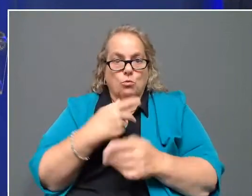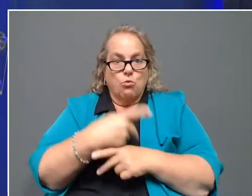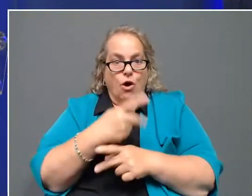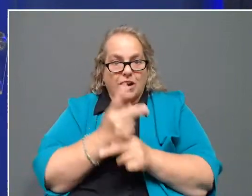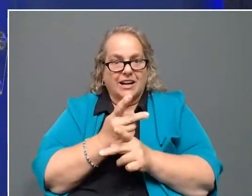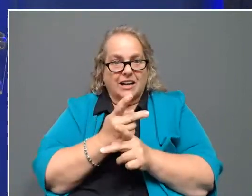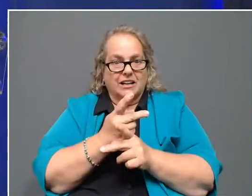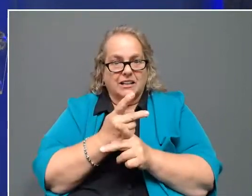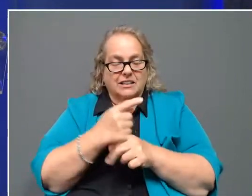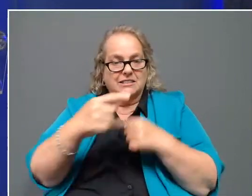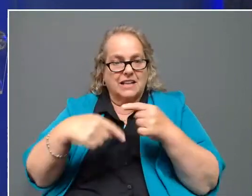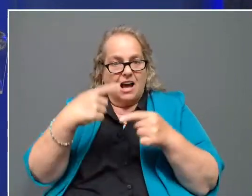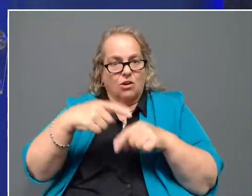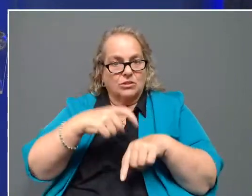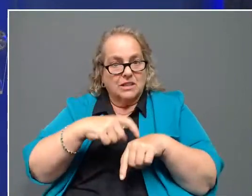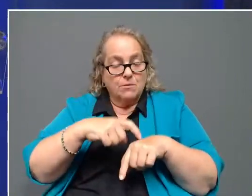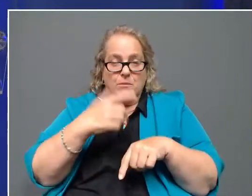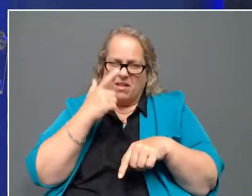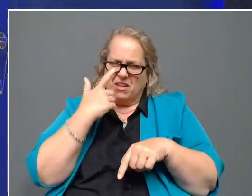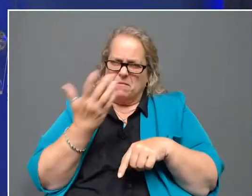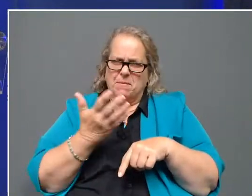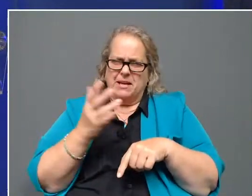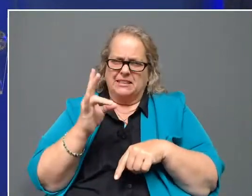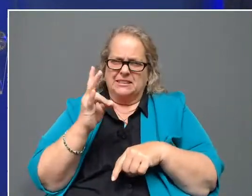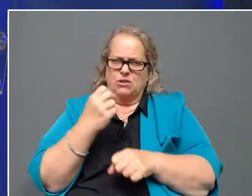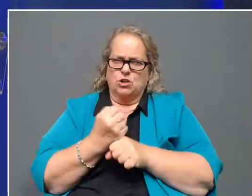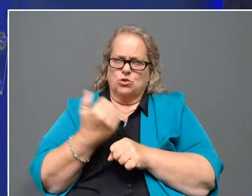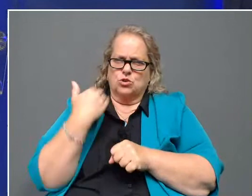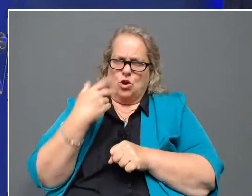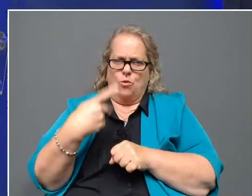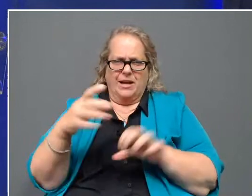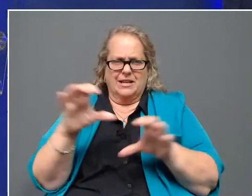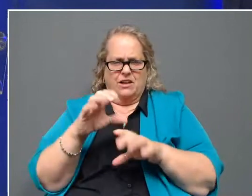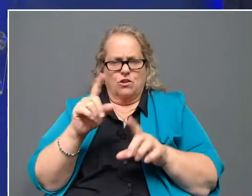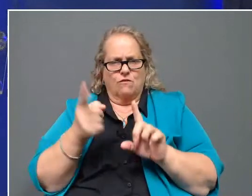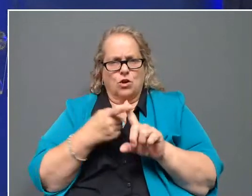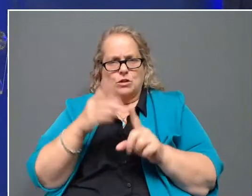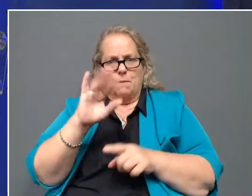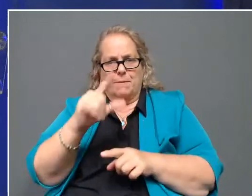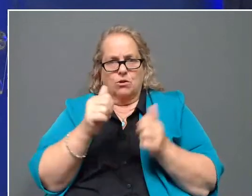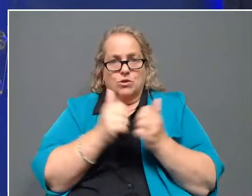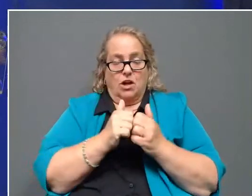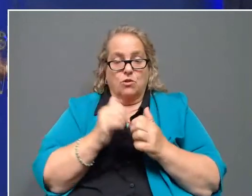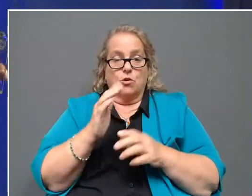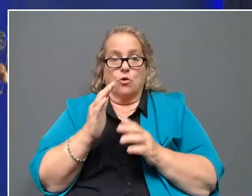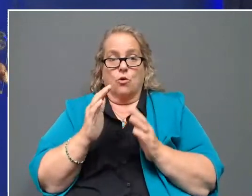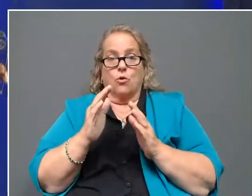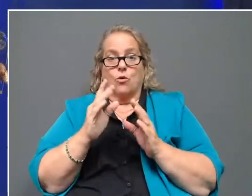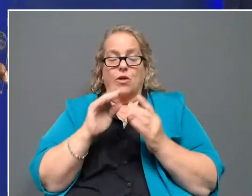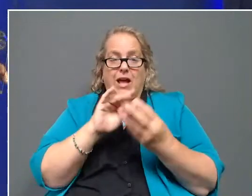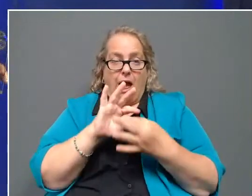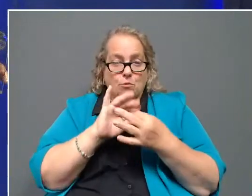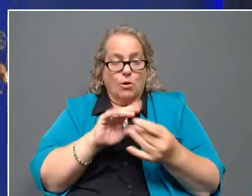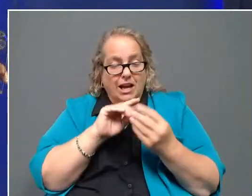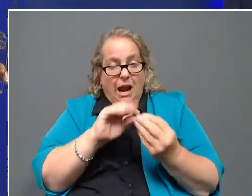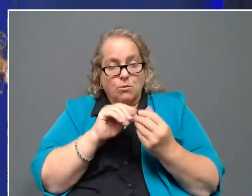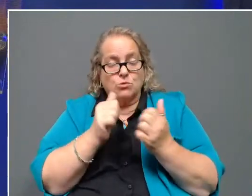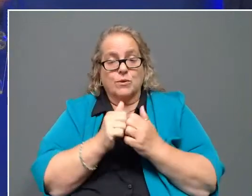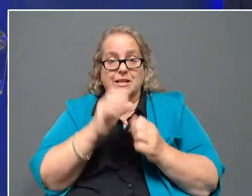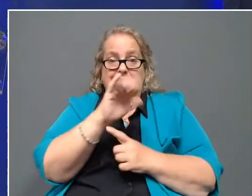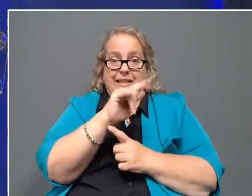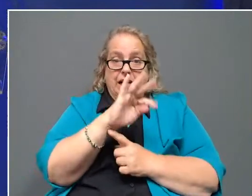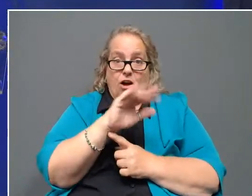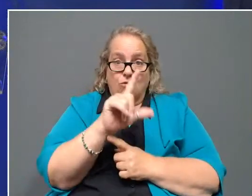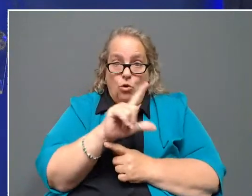guess, Kevin, when we did first build together, the collaboration between the University of Louisville, the city of Louisville, the state, and of course you guys to